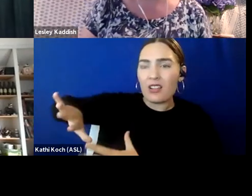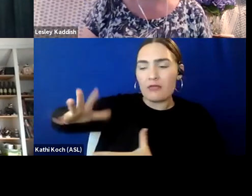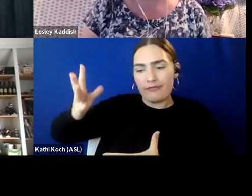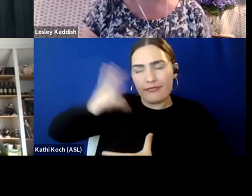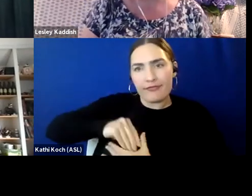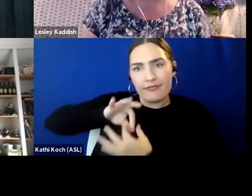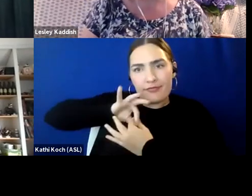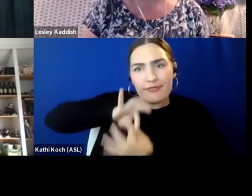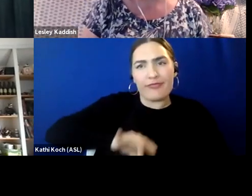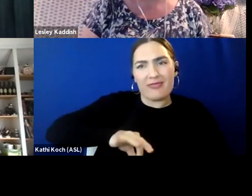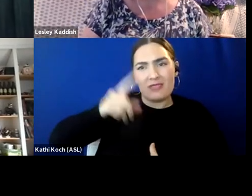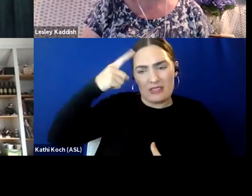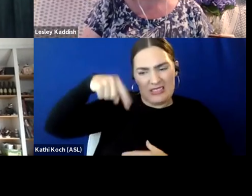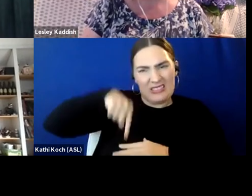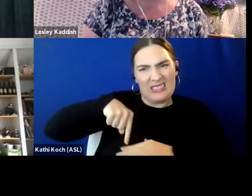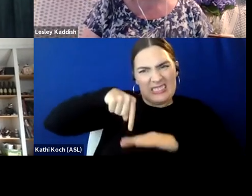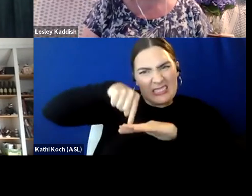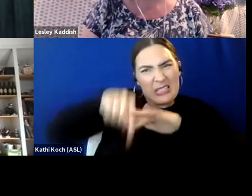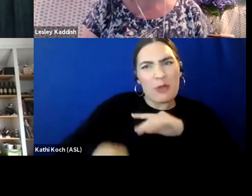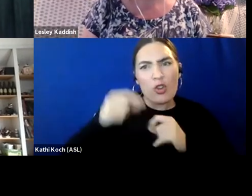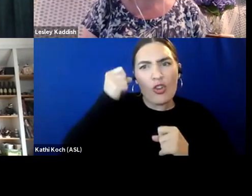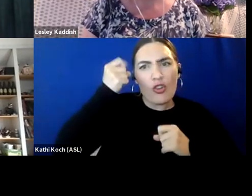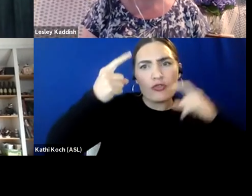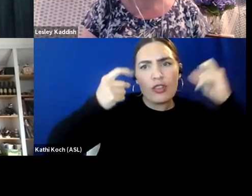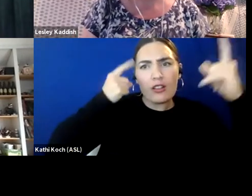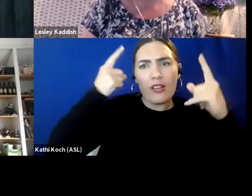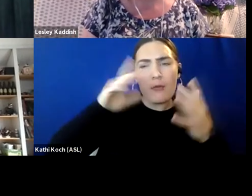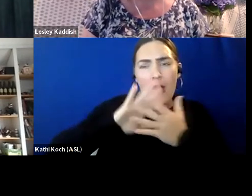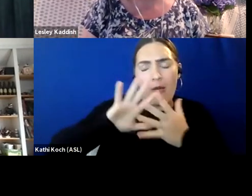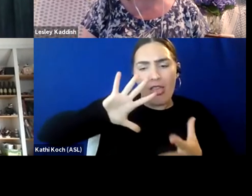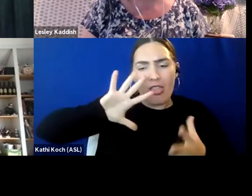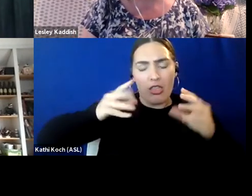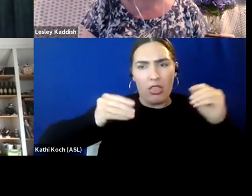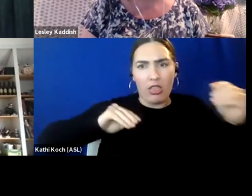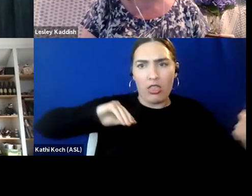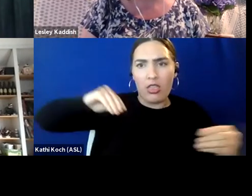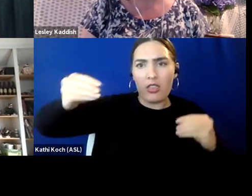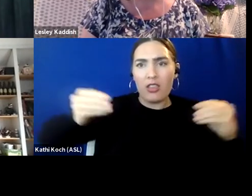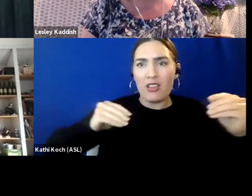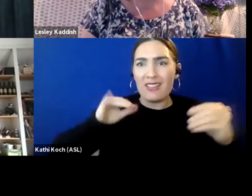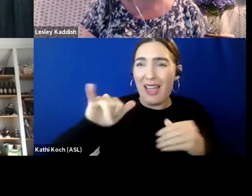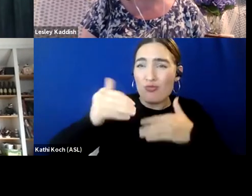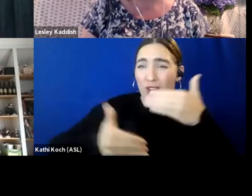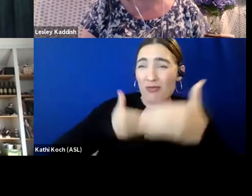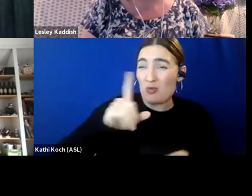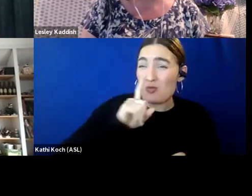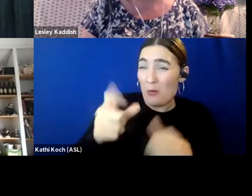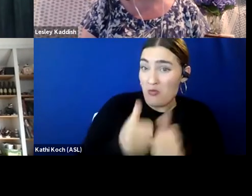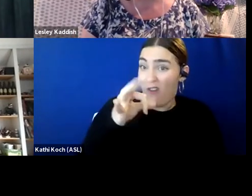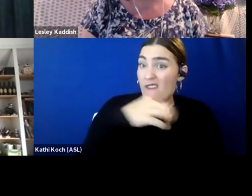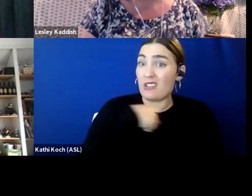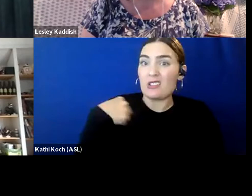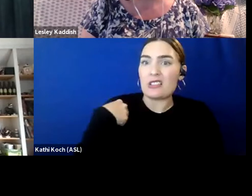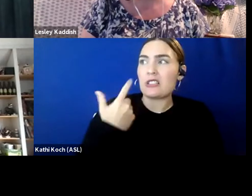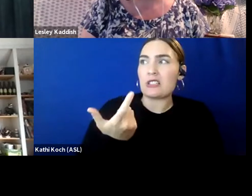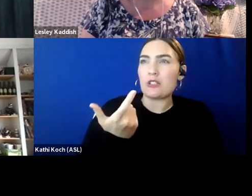deeper understanding, in the gesture, in the shape, and in the process that most of us don't get any window